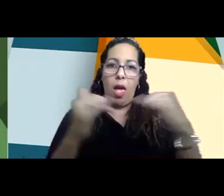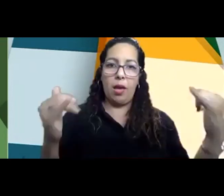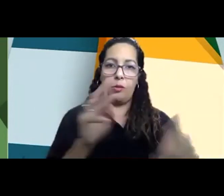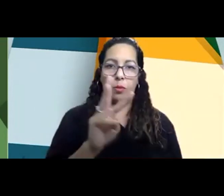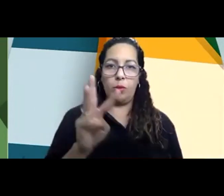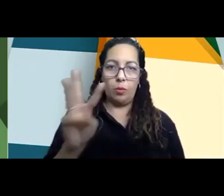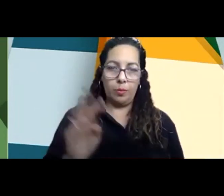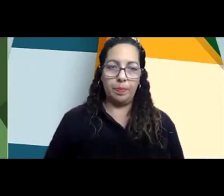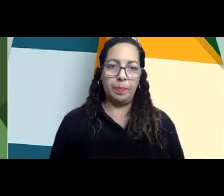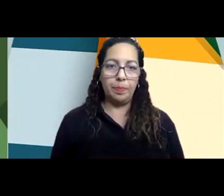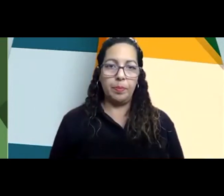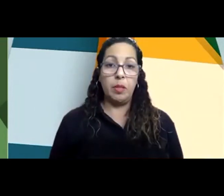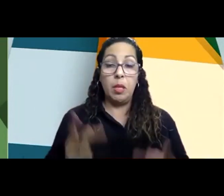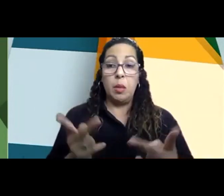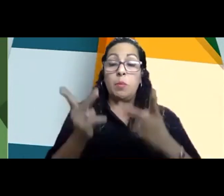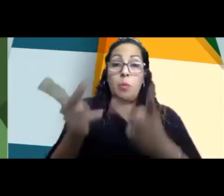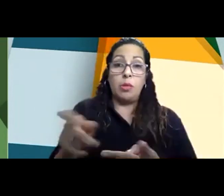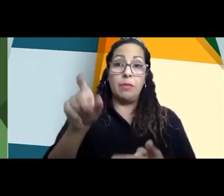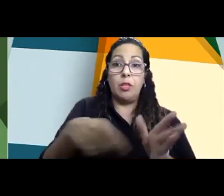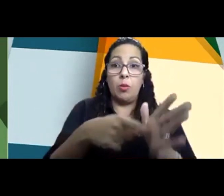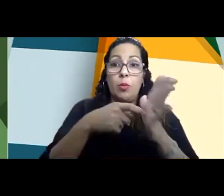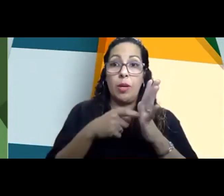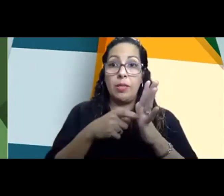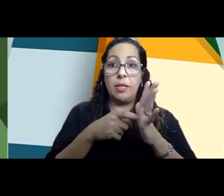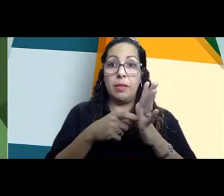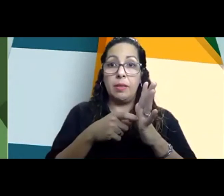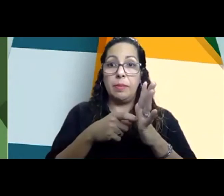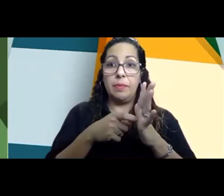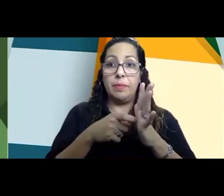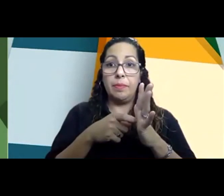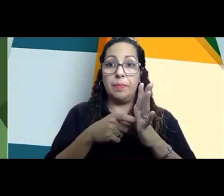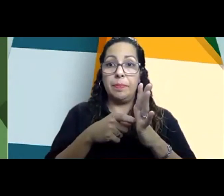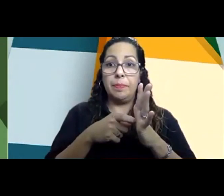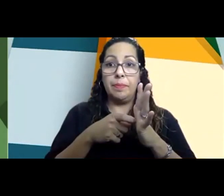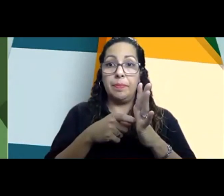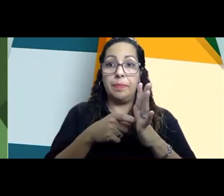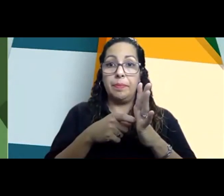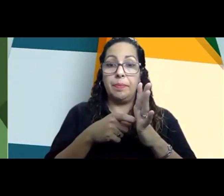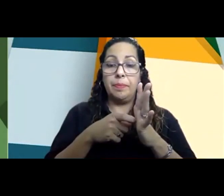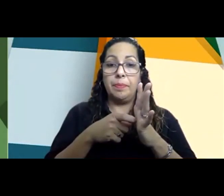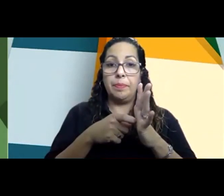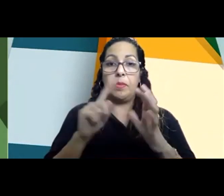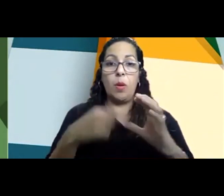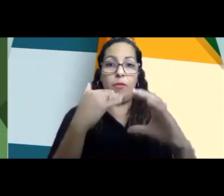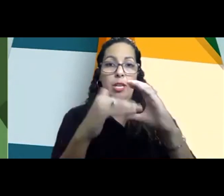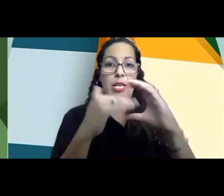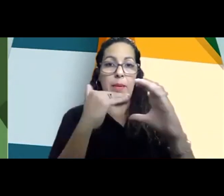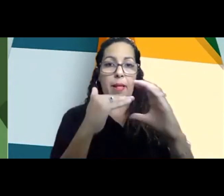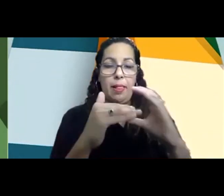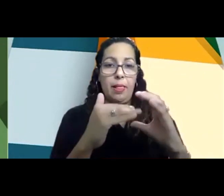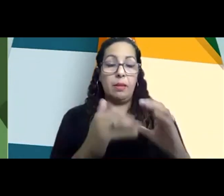Proposers will be requested to provide and validate an email address. If the validation